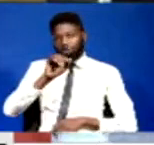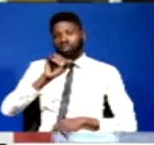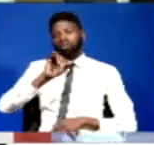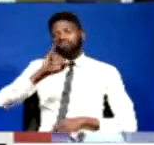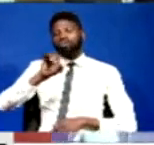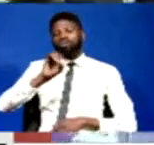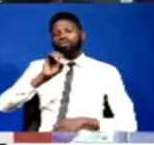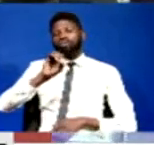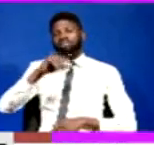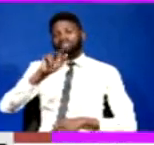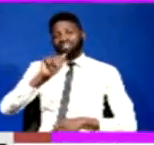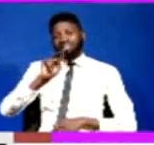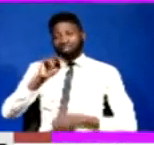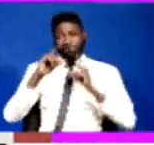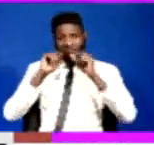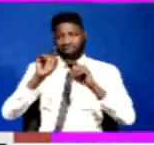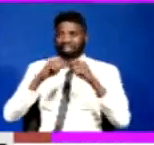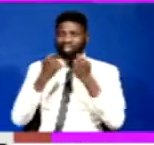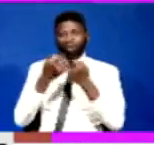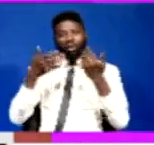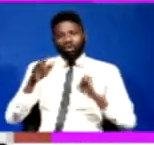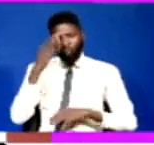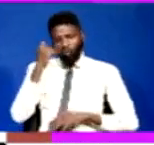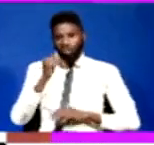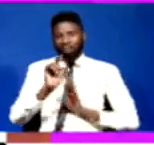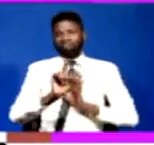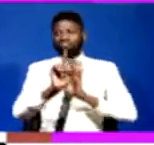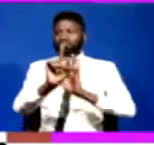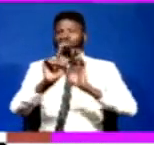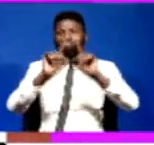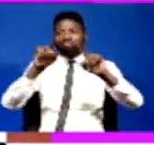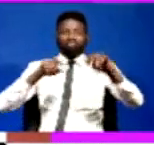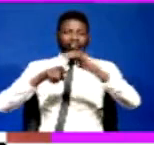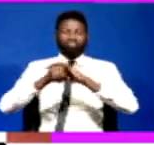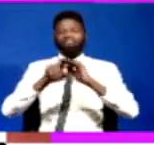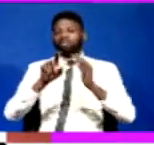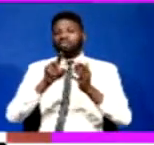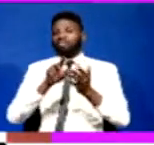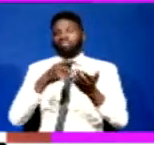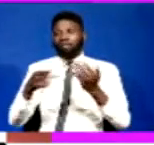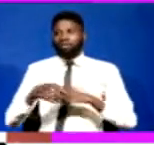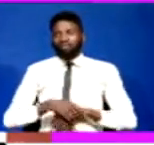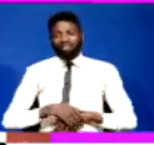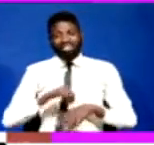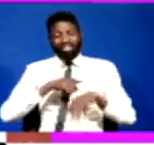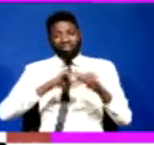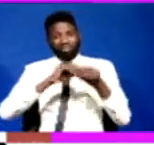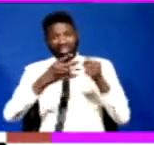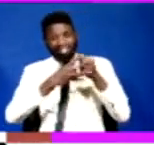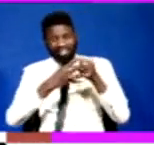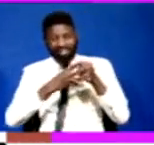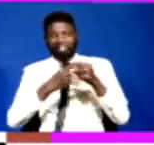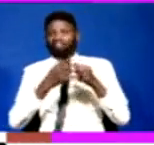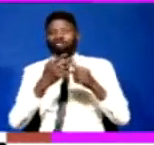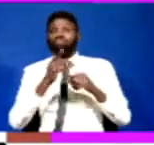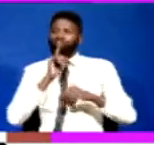kukosa mshambulizi halisi. Because when you play with the false number nines, they always have the excuse they are not real number nines, so they're